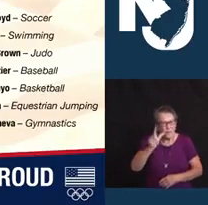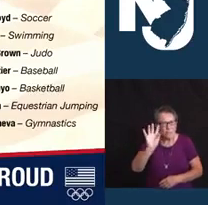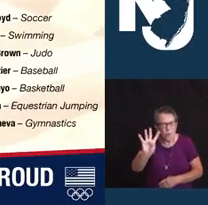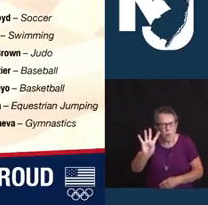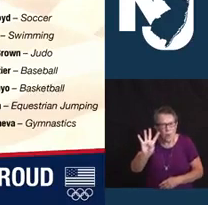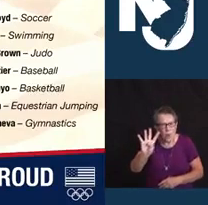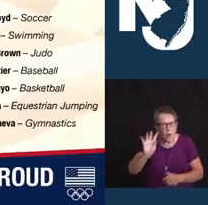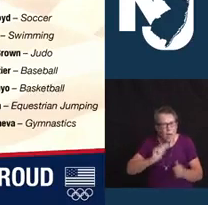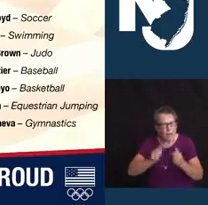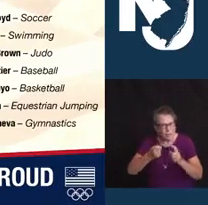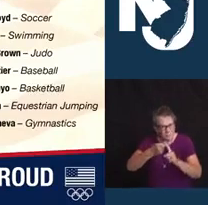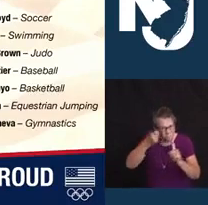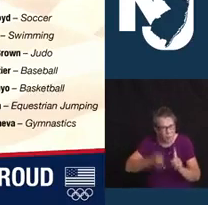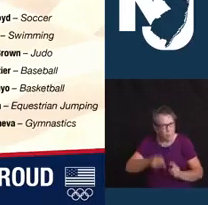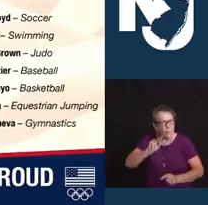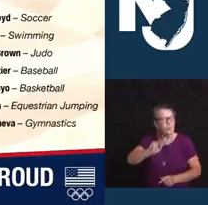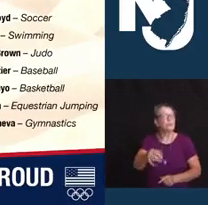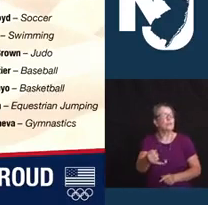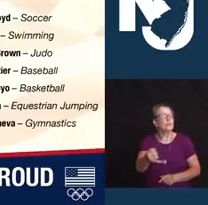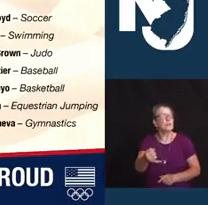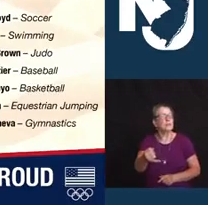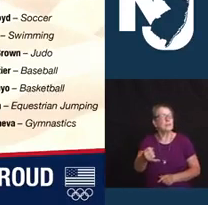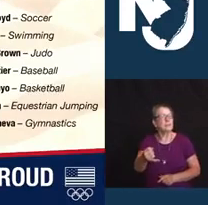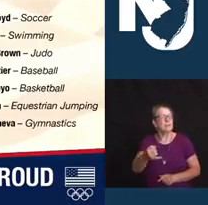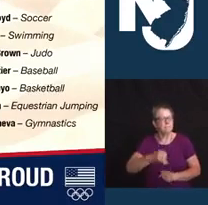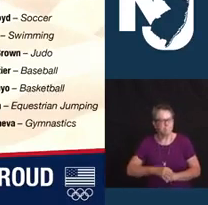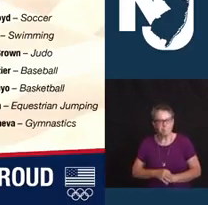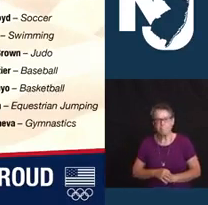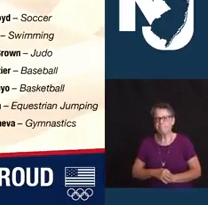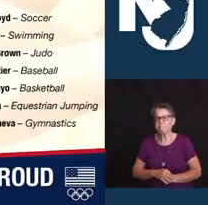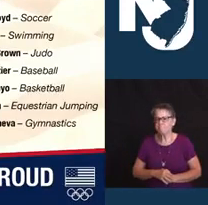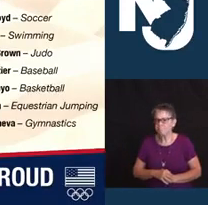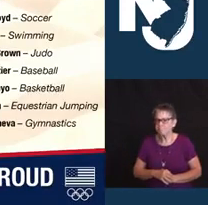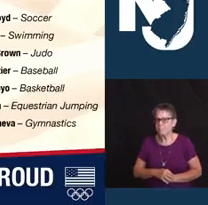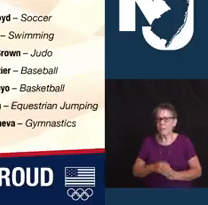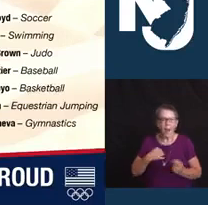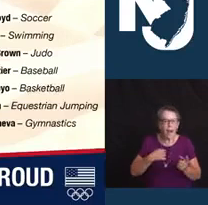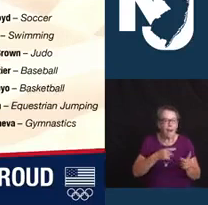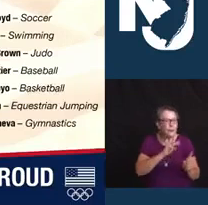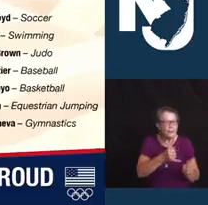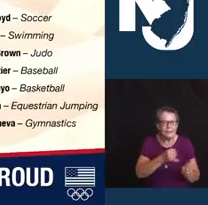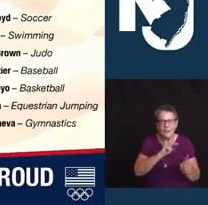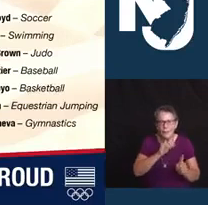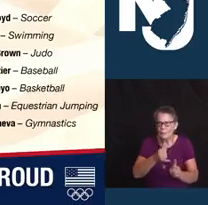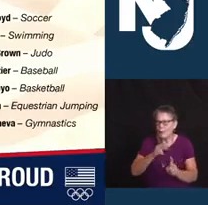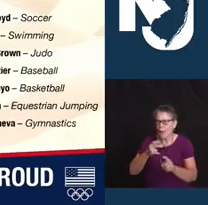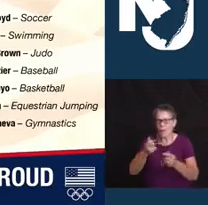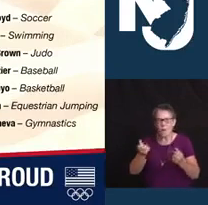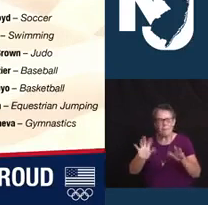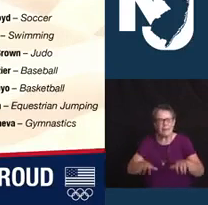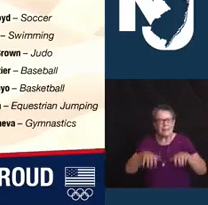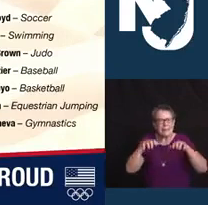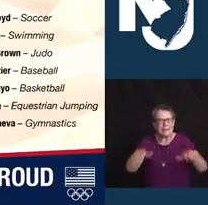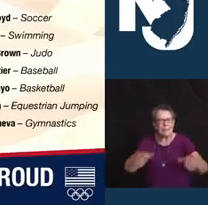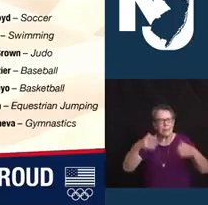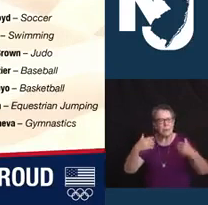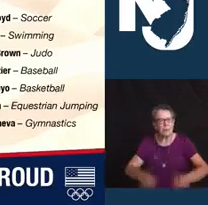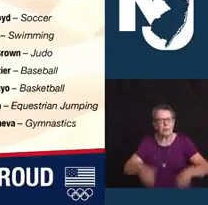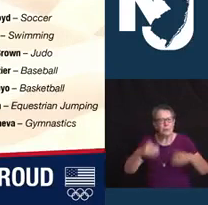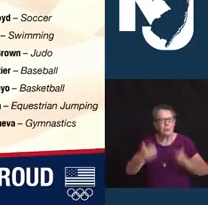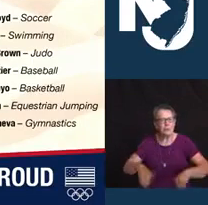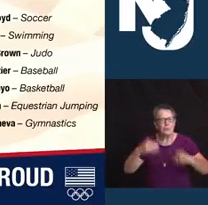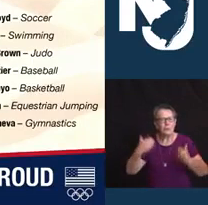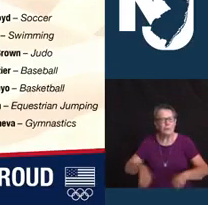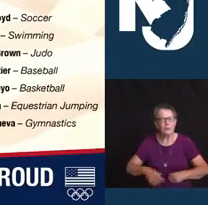we were cheering for a New Jersey in nearly every final and every event in which they competed. And a whole bunch are